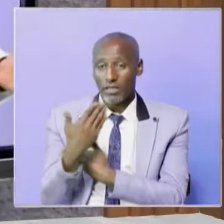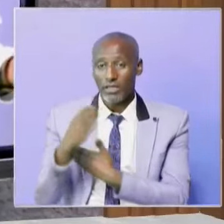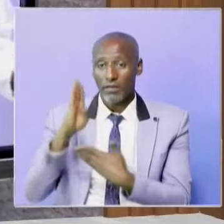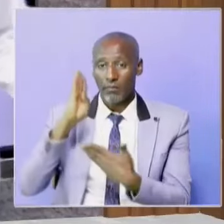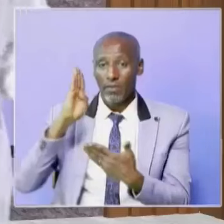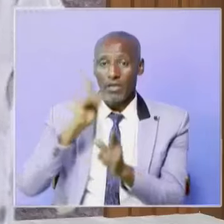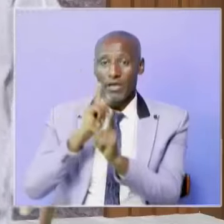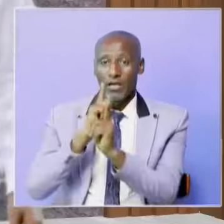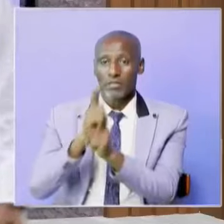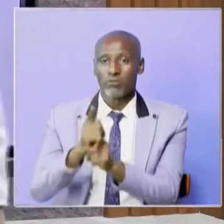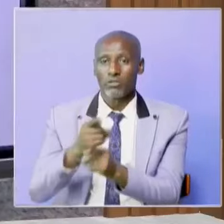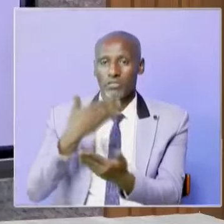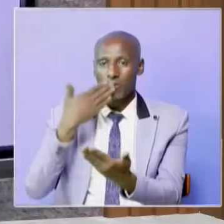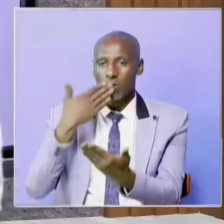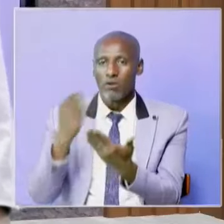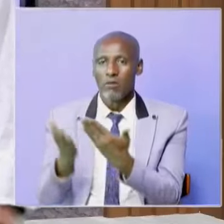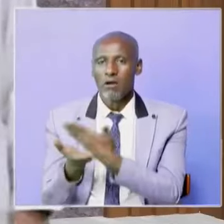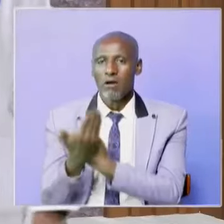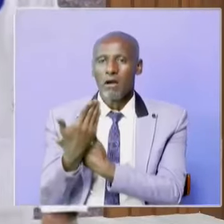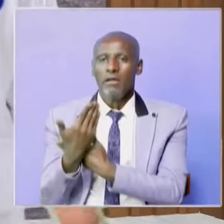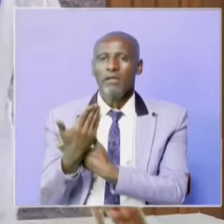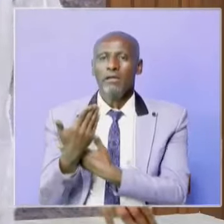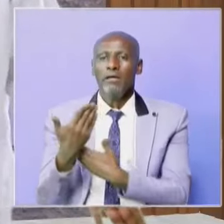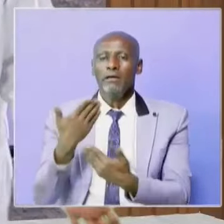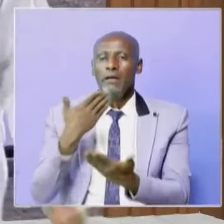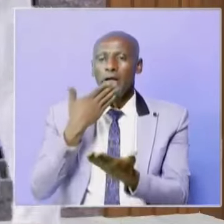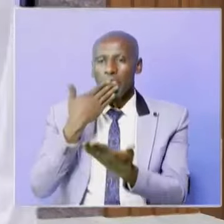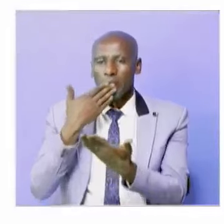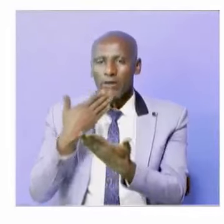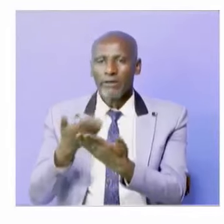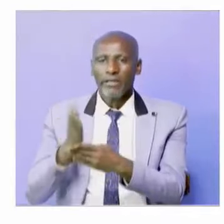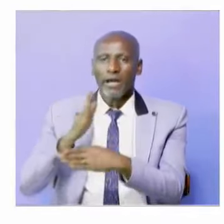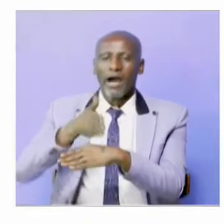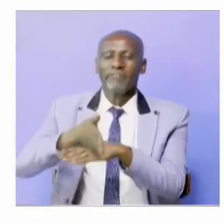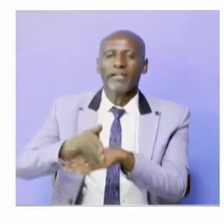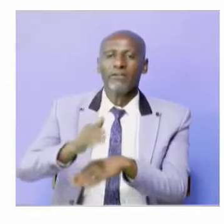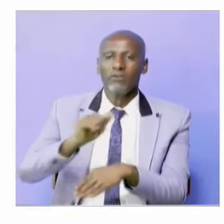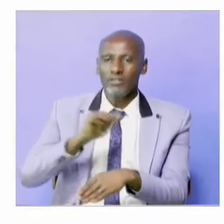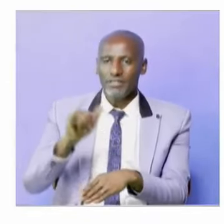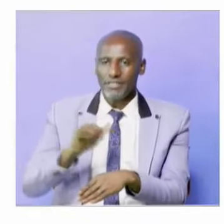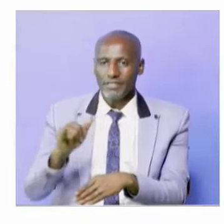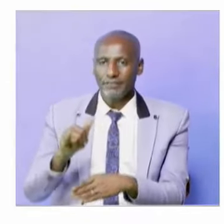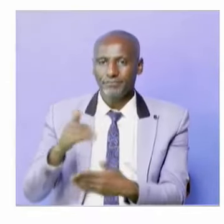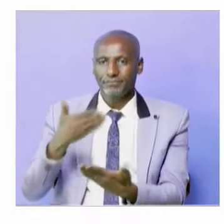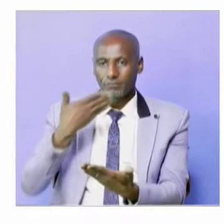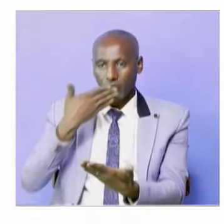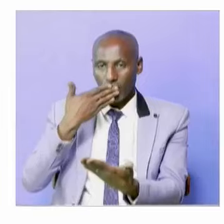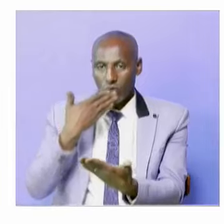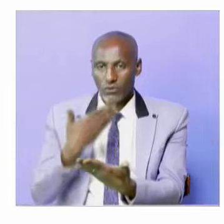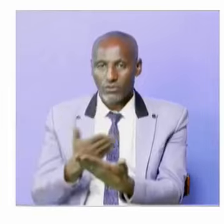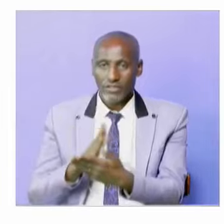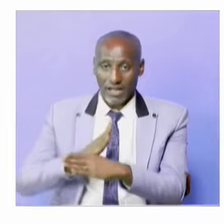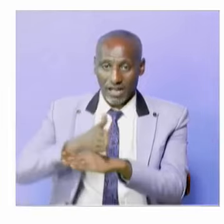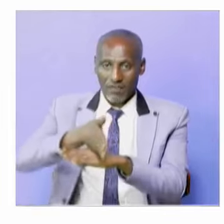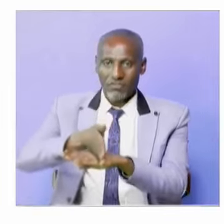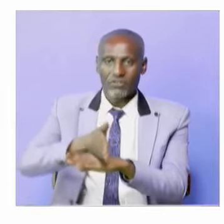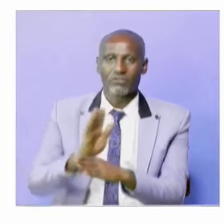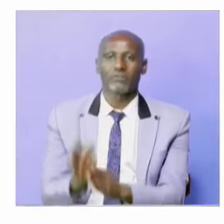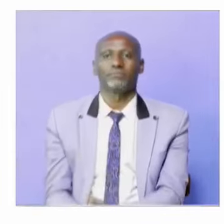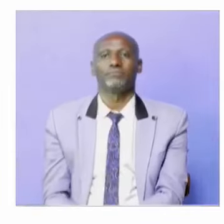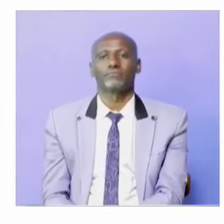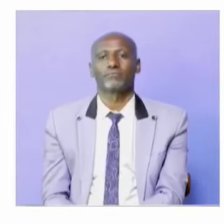morning. What about good afternoon? The same, okay? So we have to say good afternoon as it is.